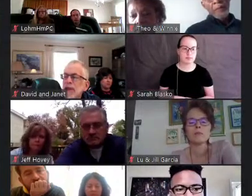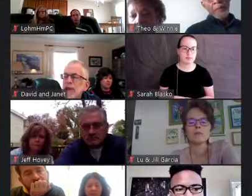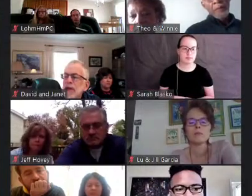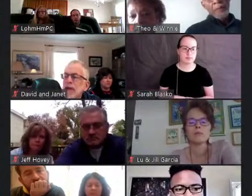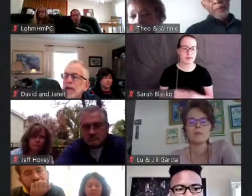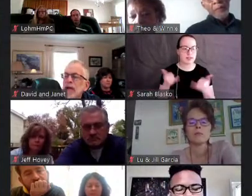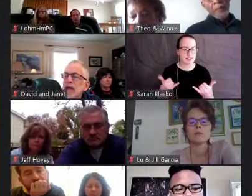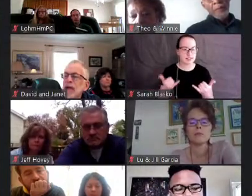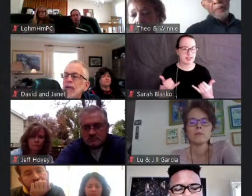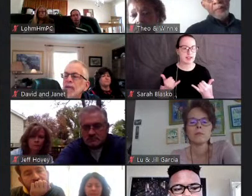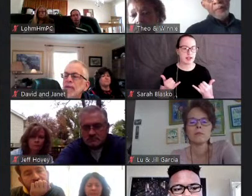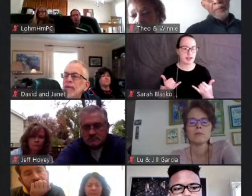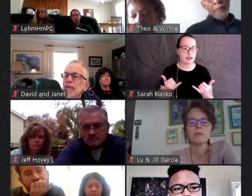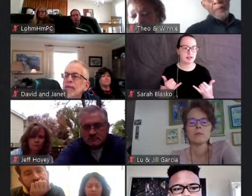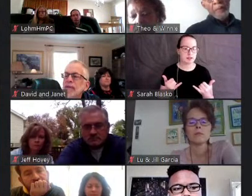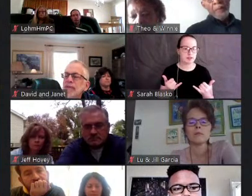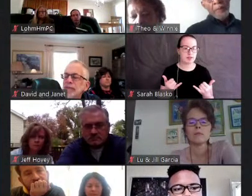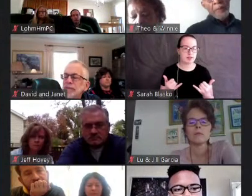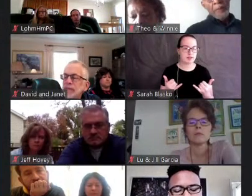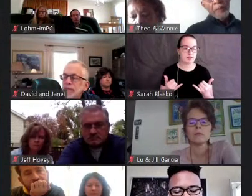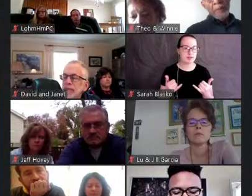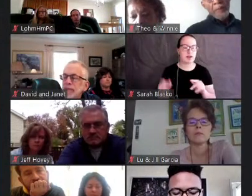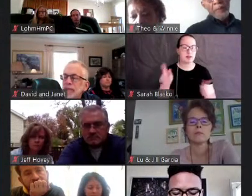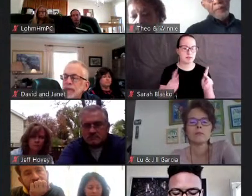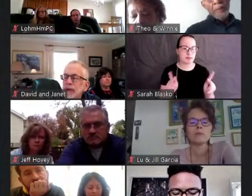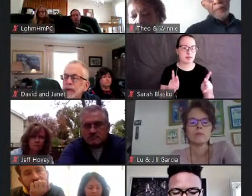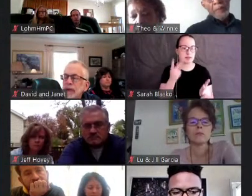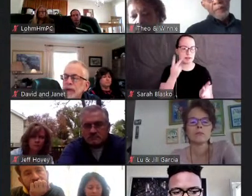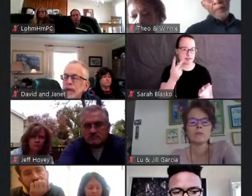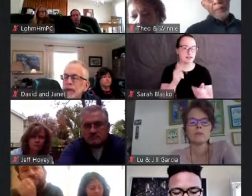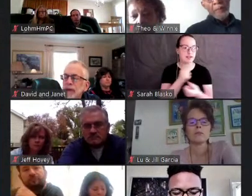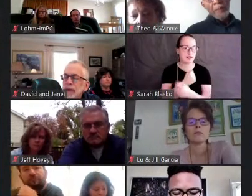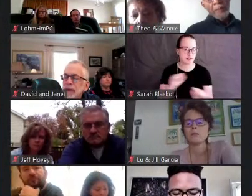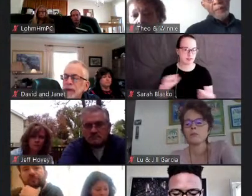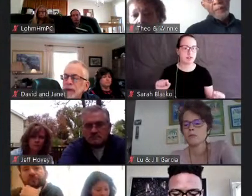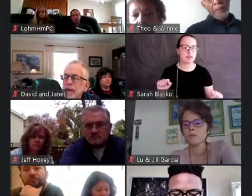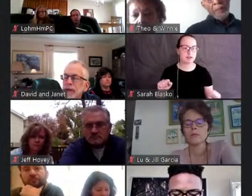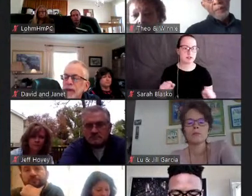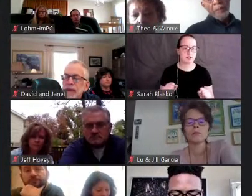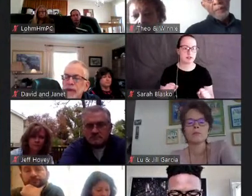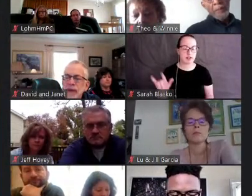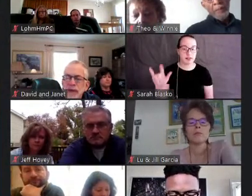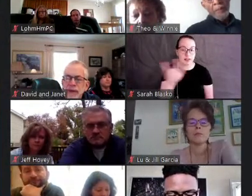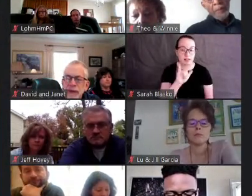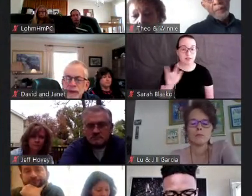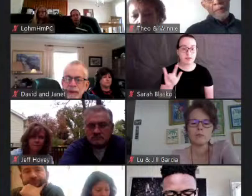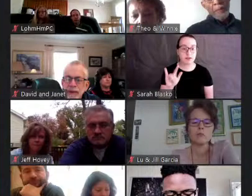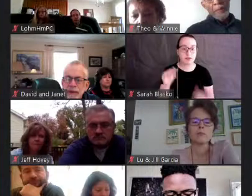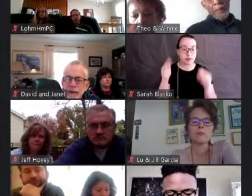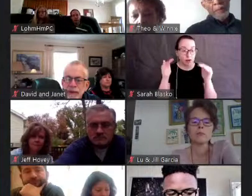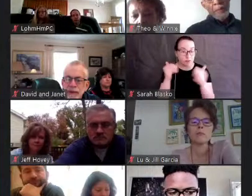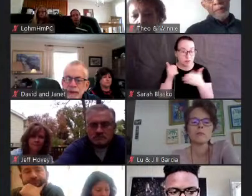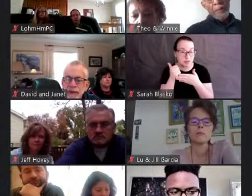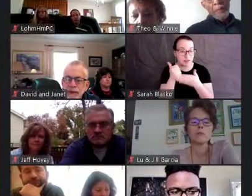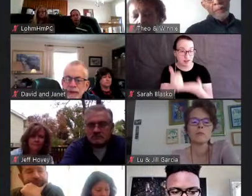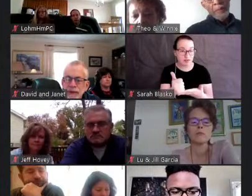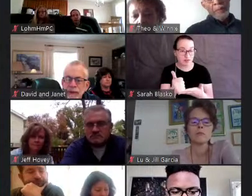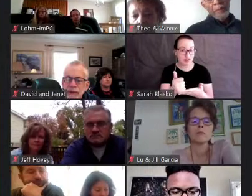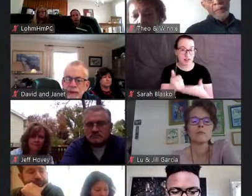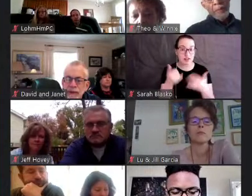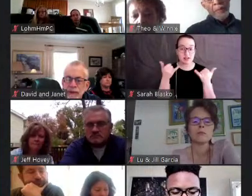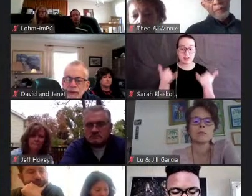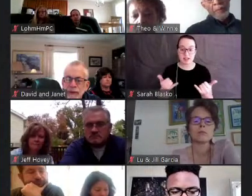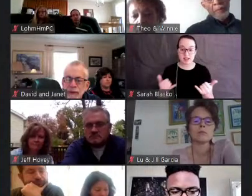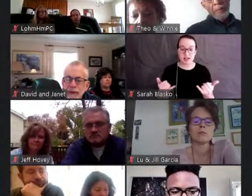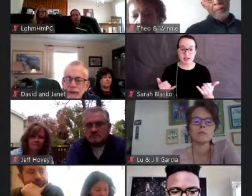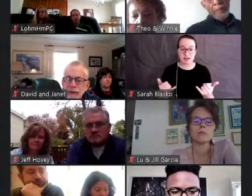day of salvation. Let us be missional. Love you. Hope that was helpful. And now we're